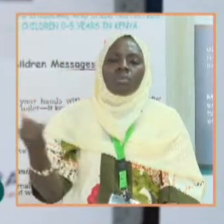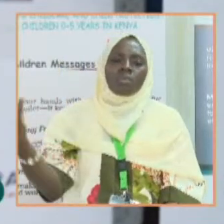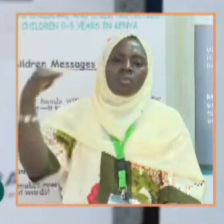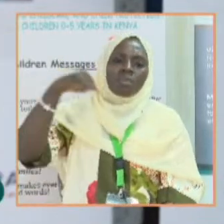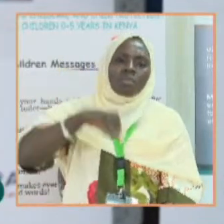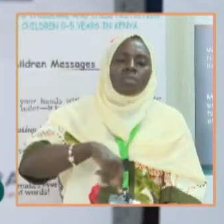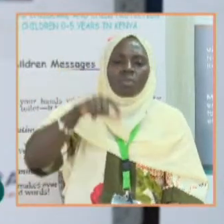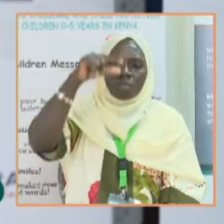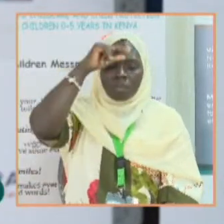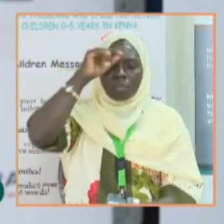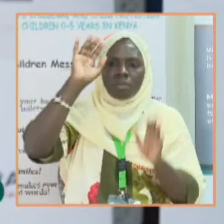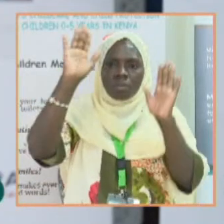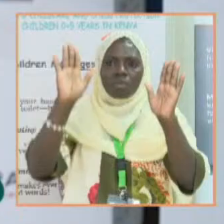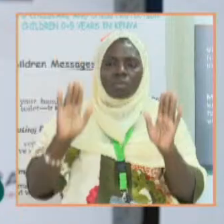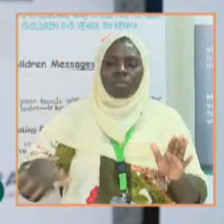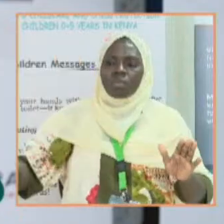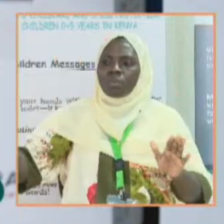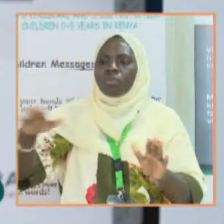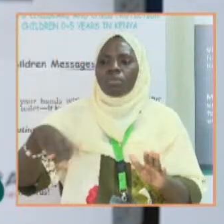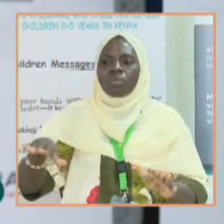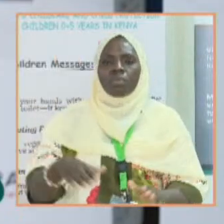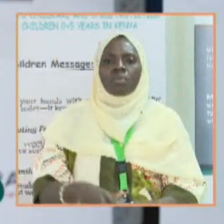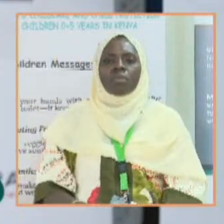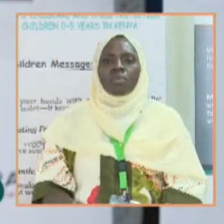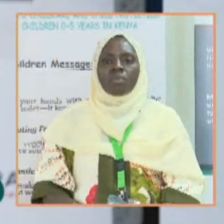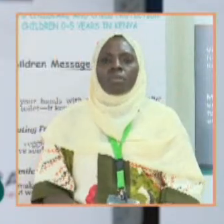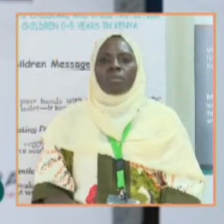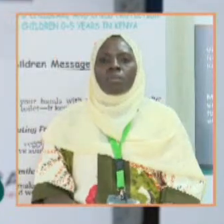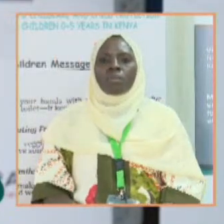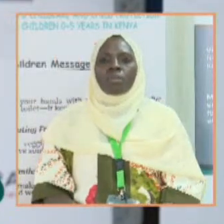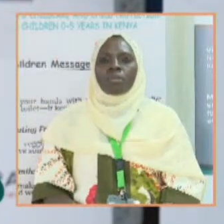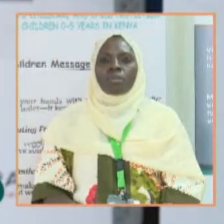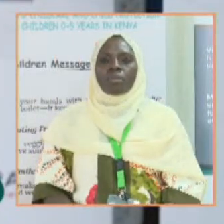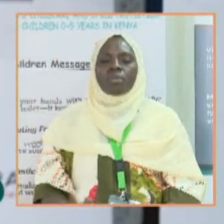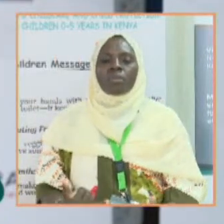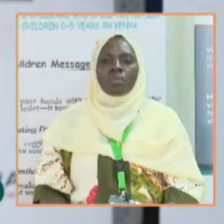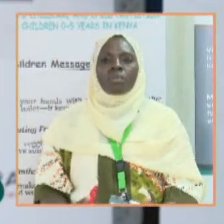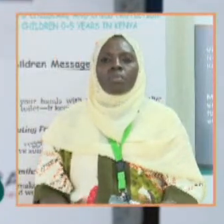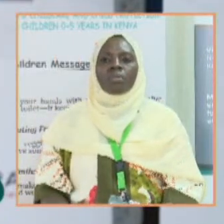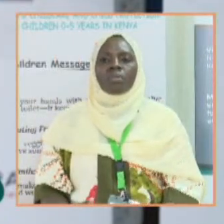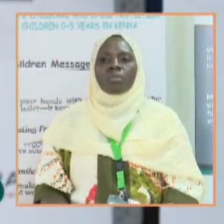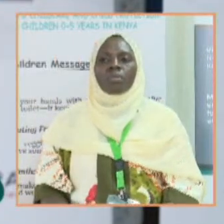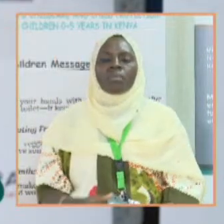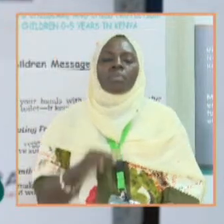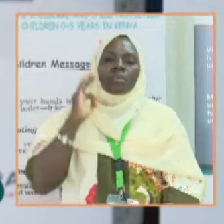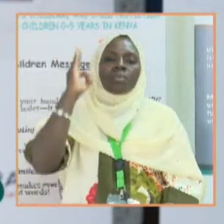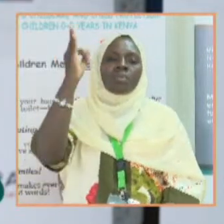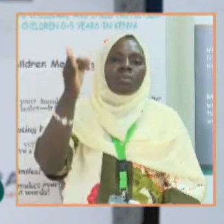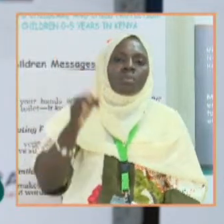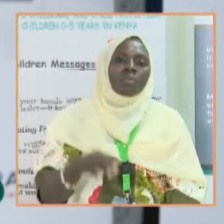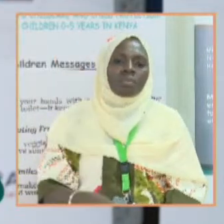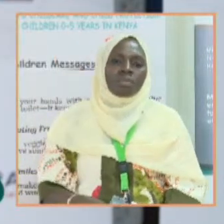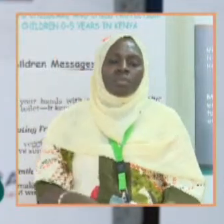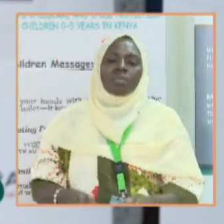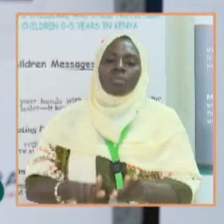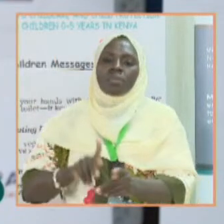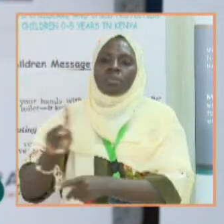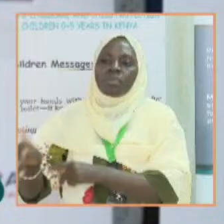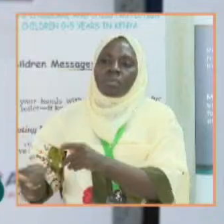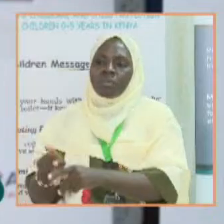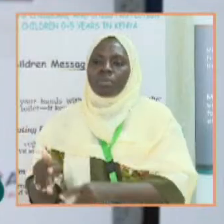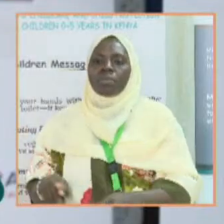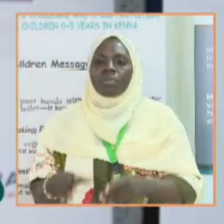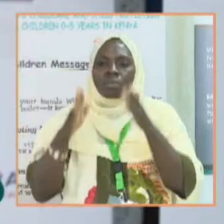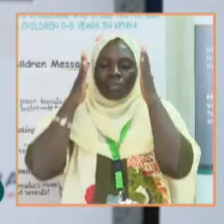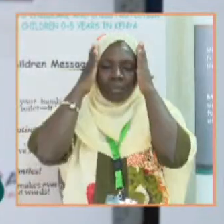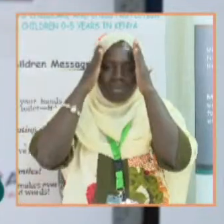On established, which is towards where we want to be, all of us, the system is child-focused,